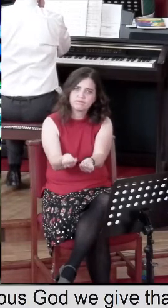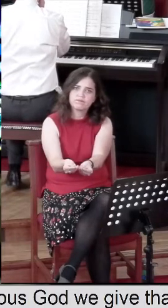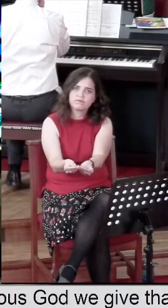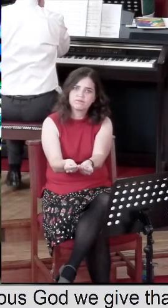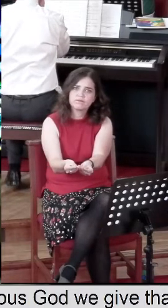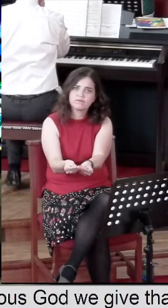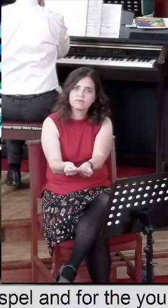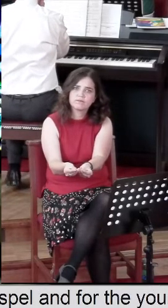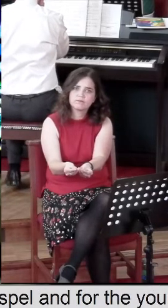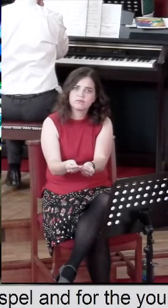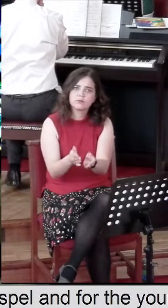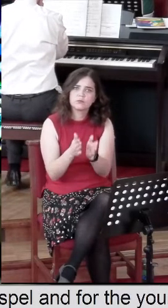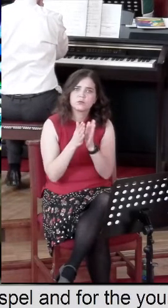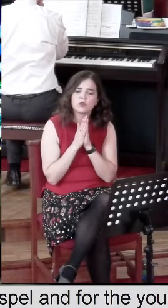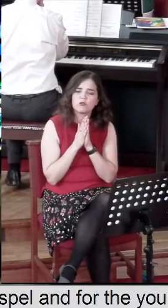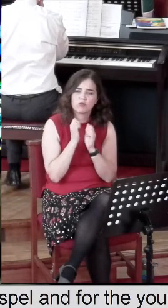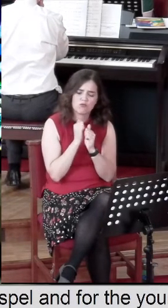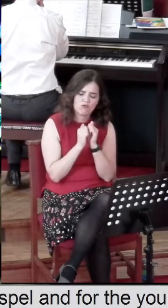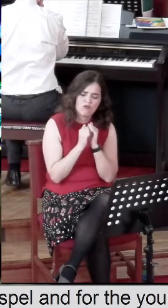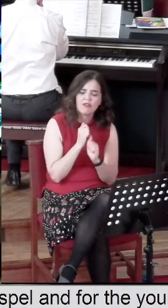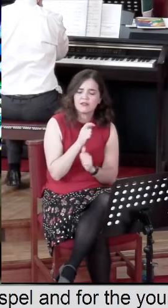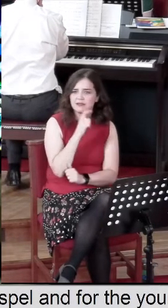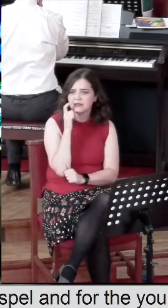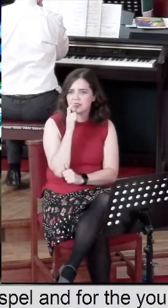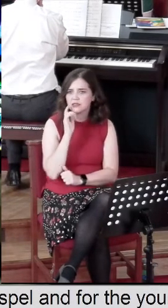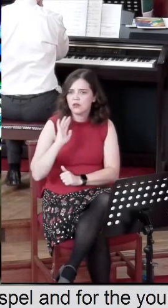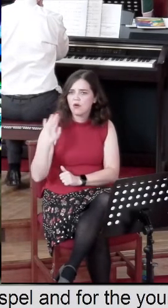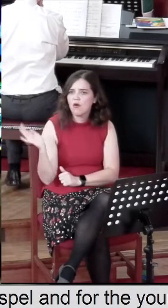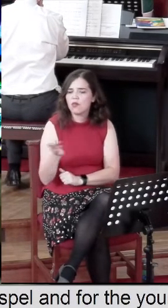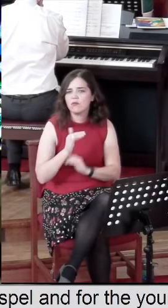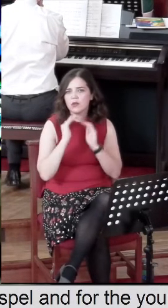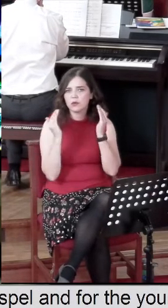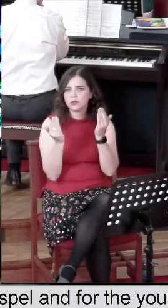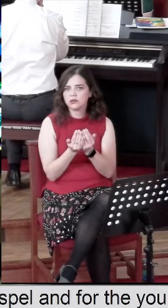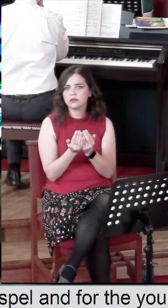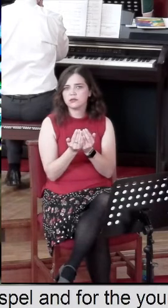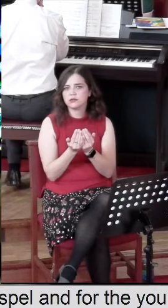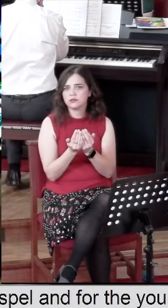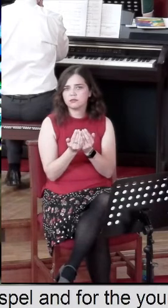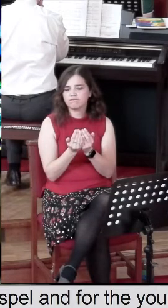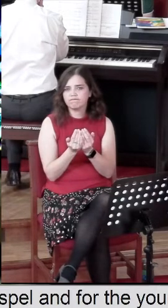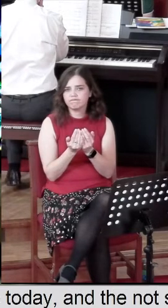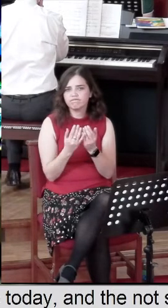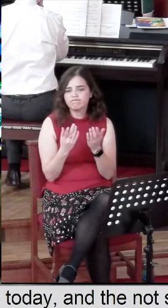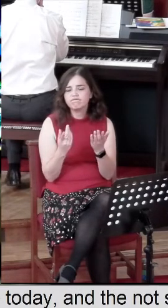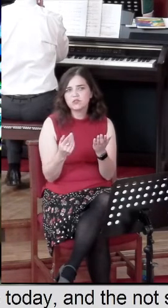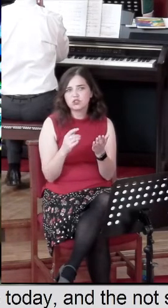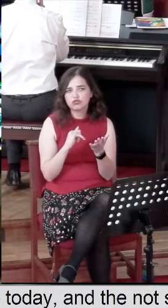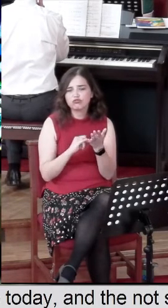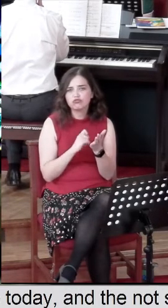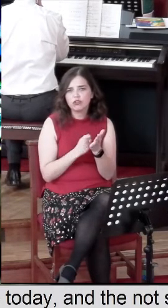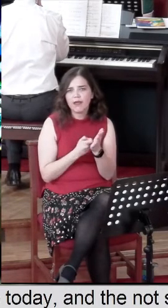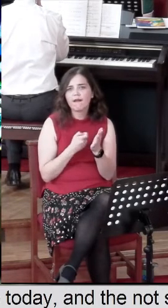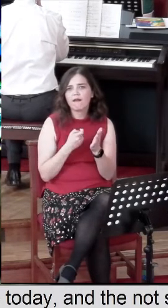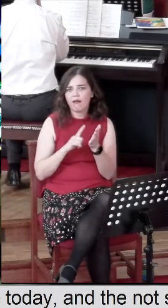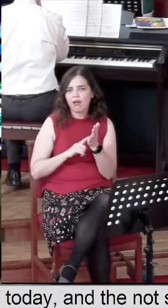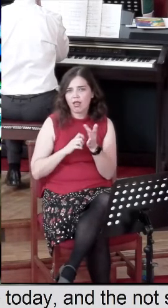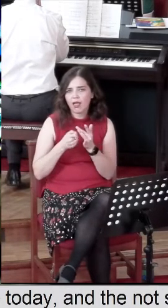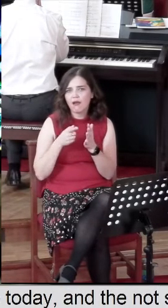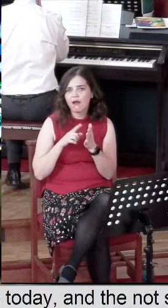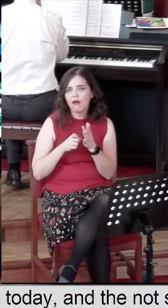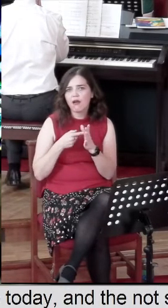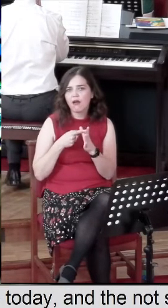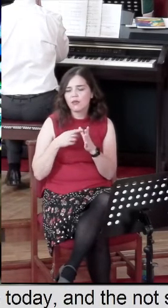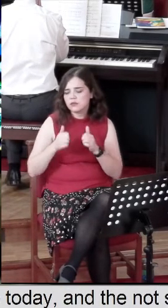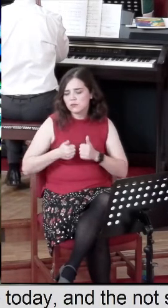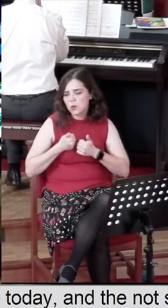our brothers and sisters around the world, and especially in Sri Lanka this morning. And pray, Lord, that they would know your power,